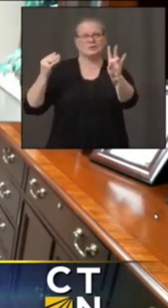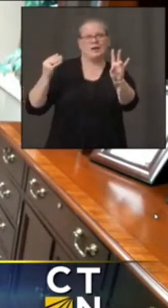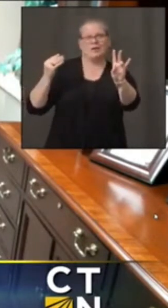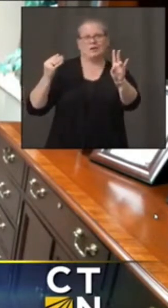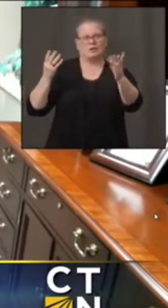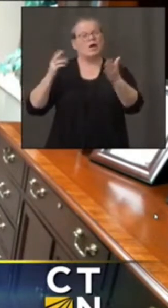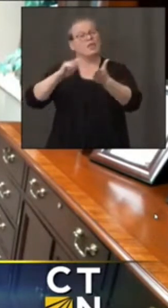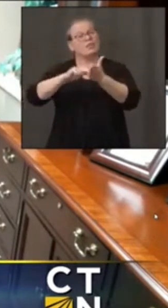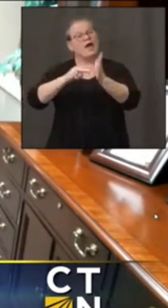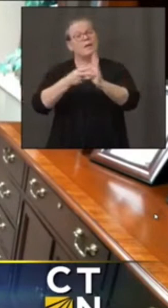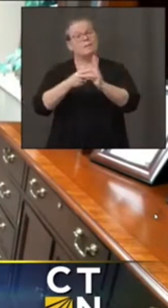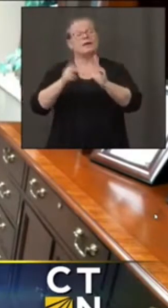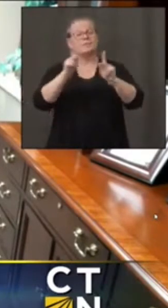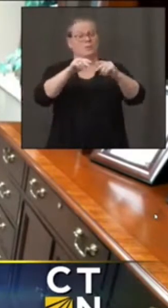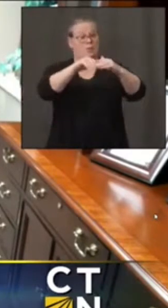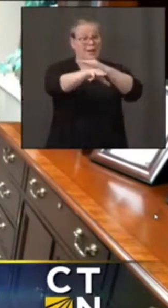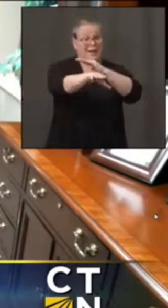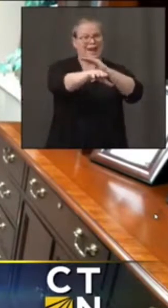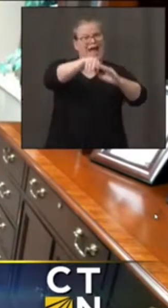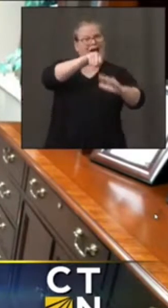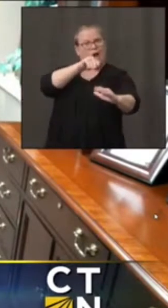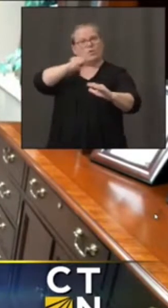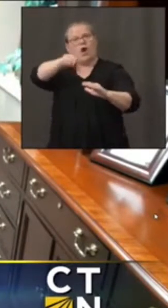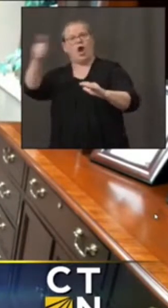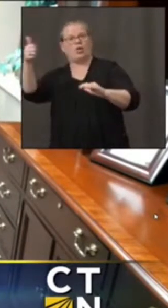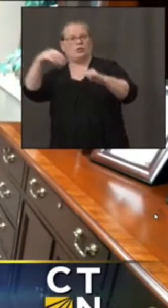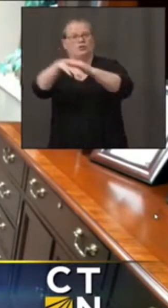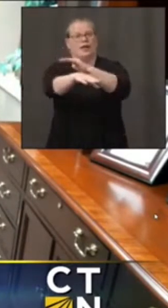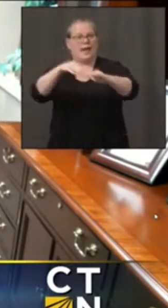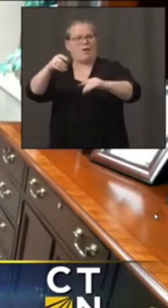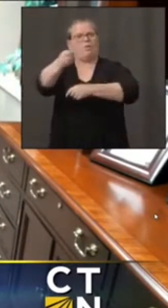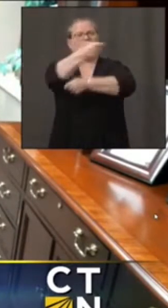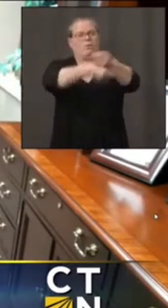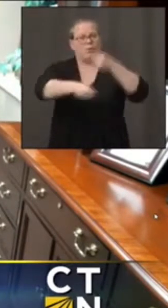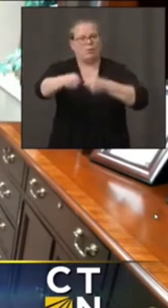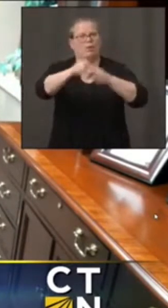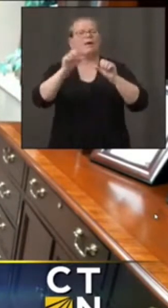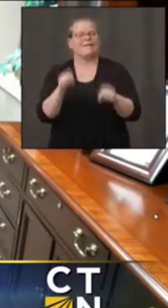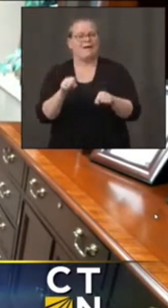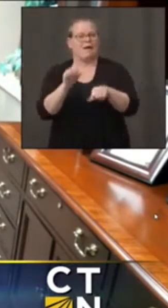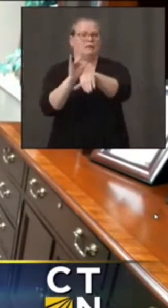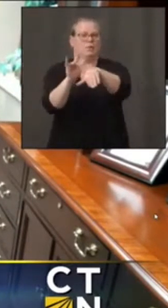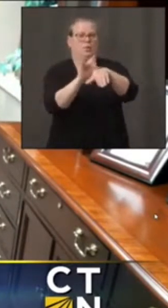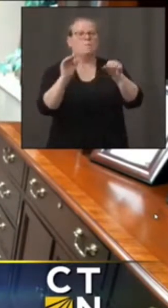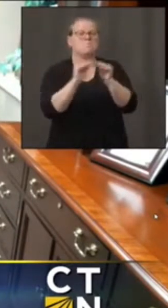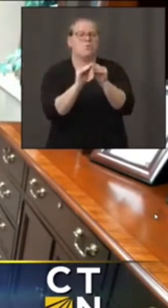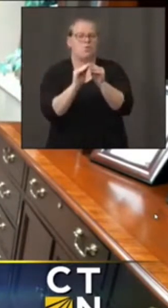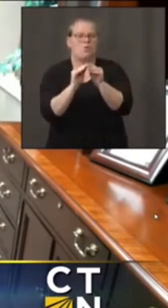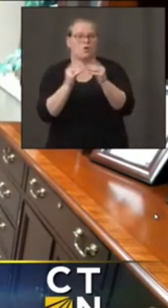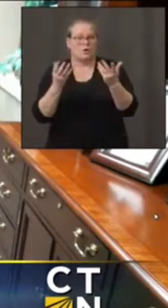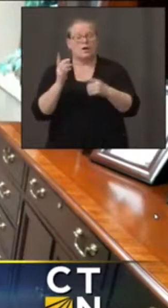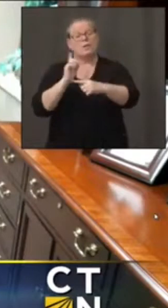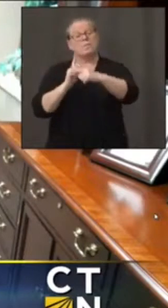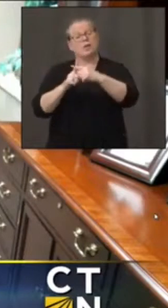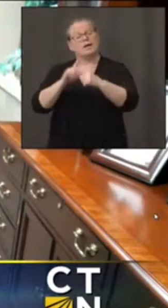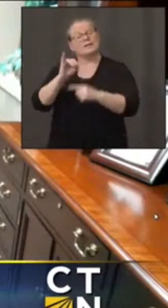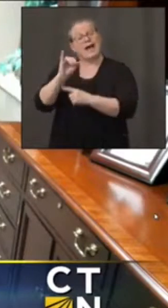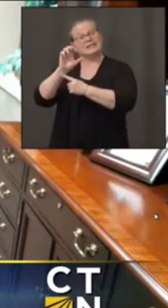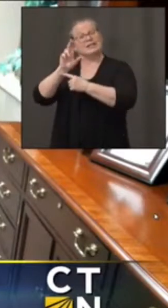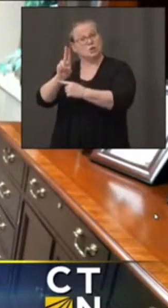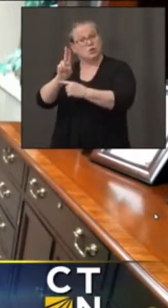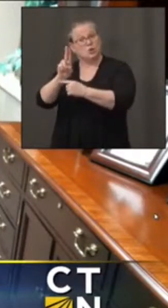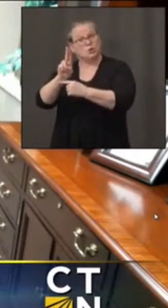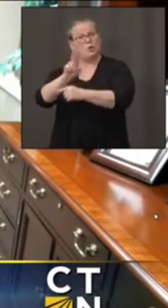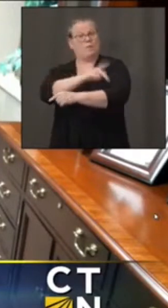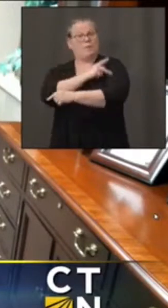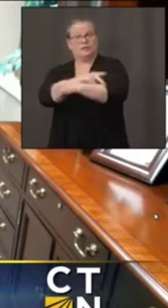that fewer patients are ending up in the ICU because we are much better prepared to postpone